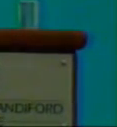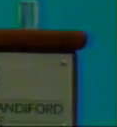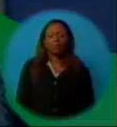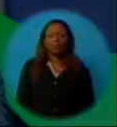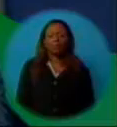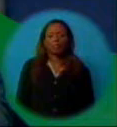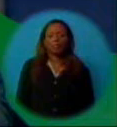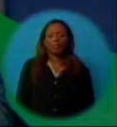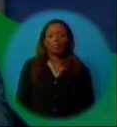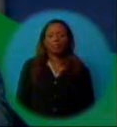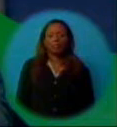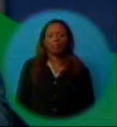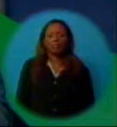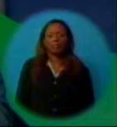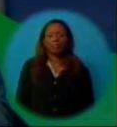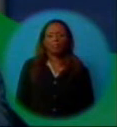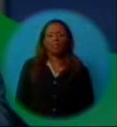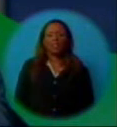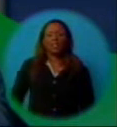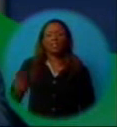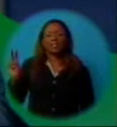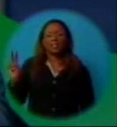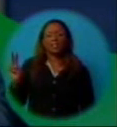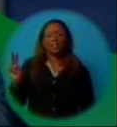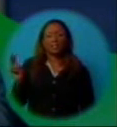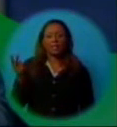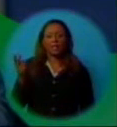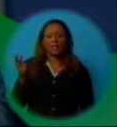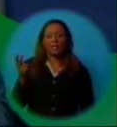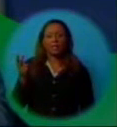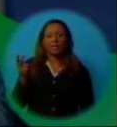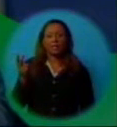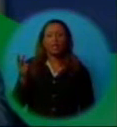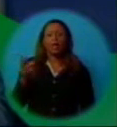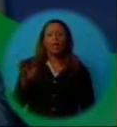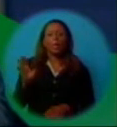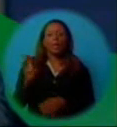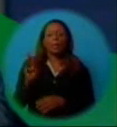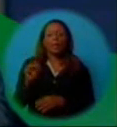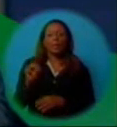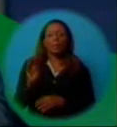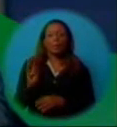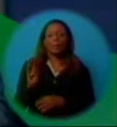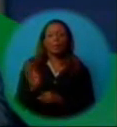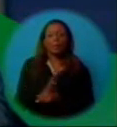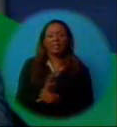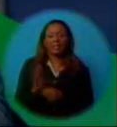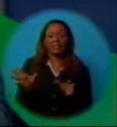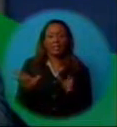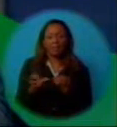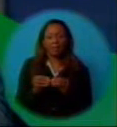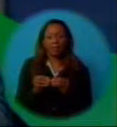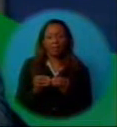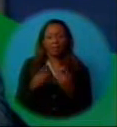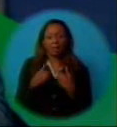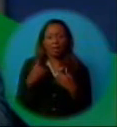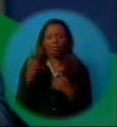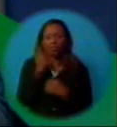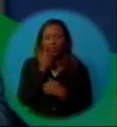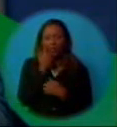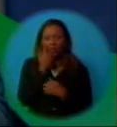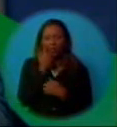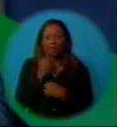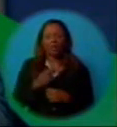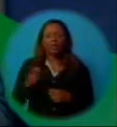generation. This is the second of BNB's quarterly business seminars. The bank's Managing Director and Chief